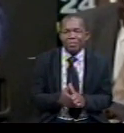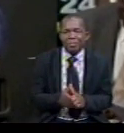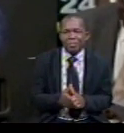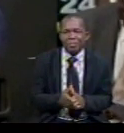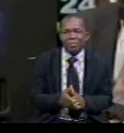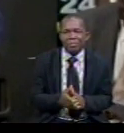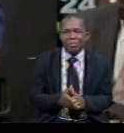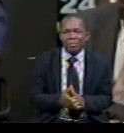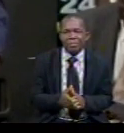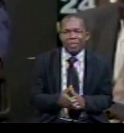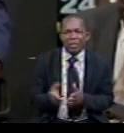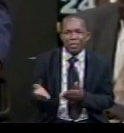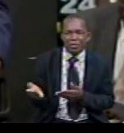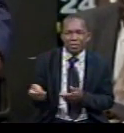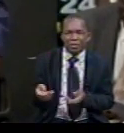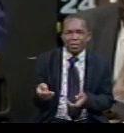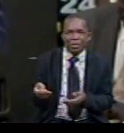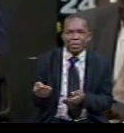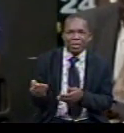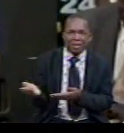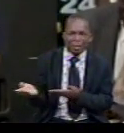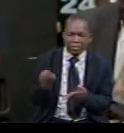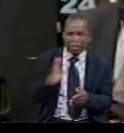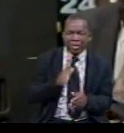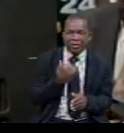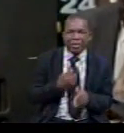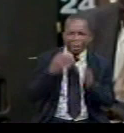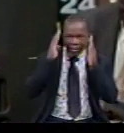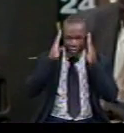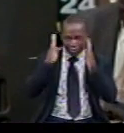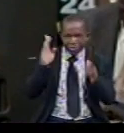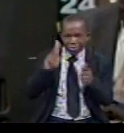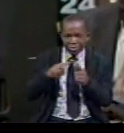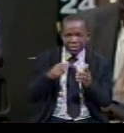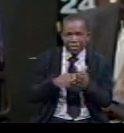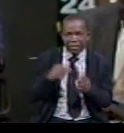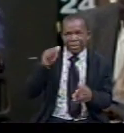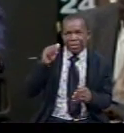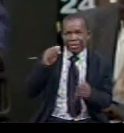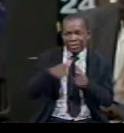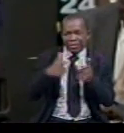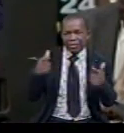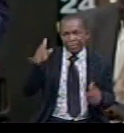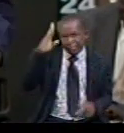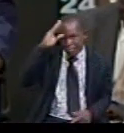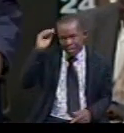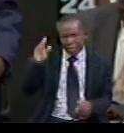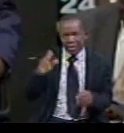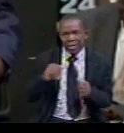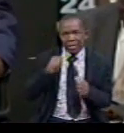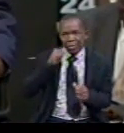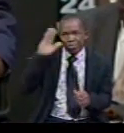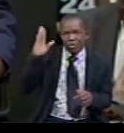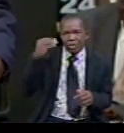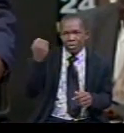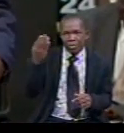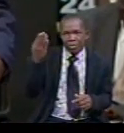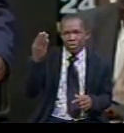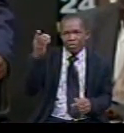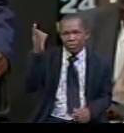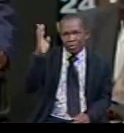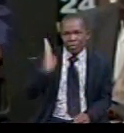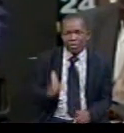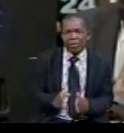your attention to these great men and women of God. Not in any special or particular order. We